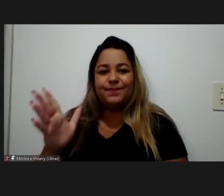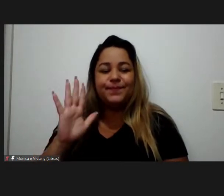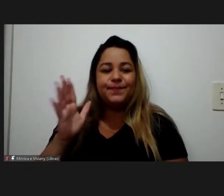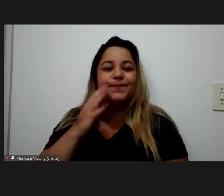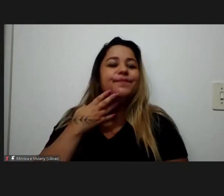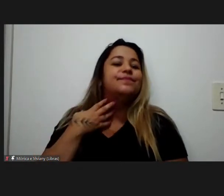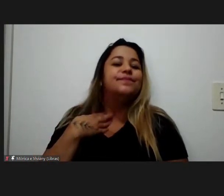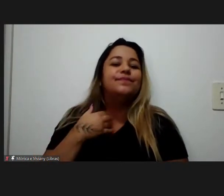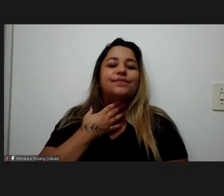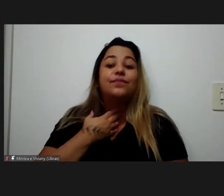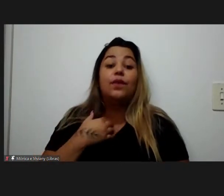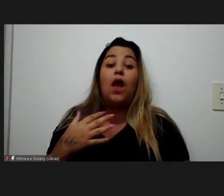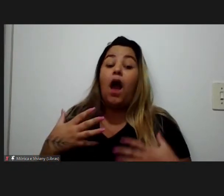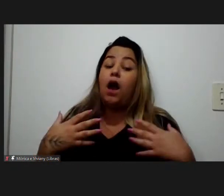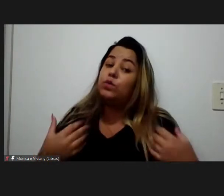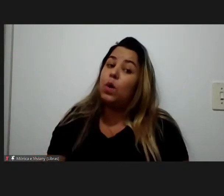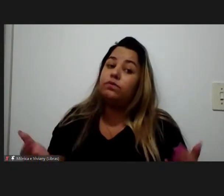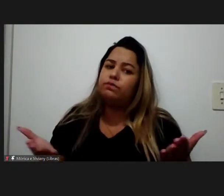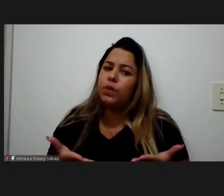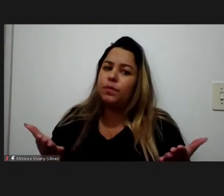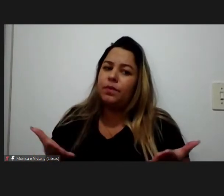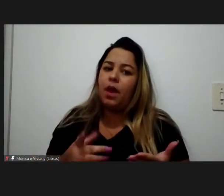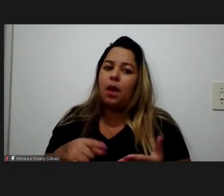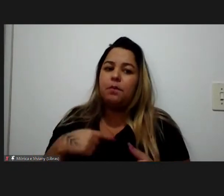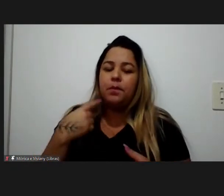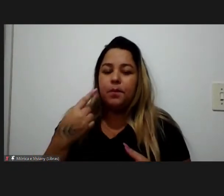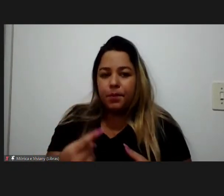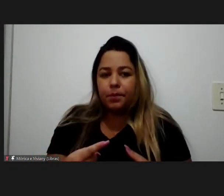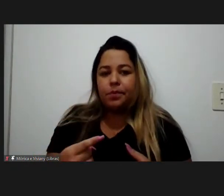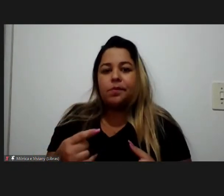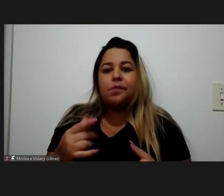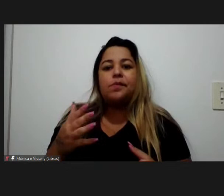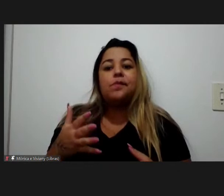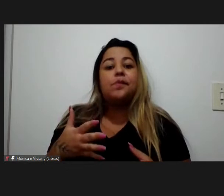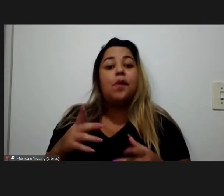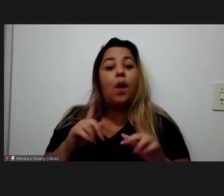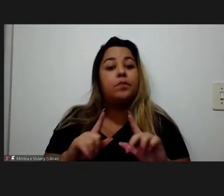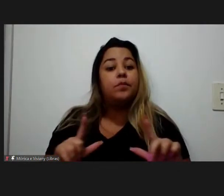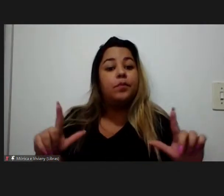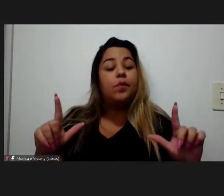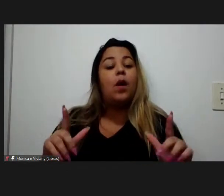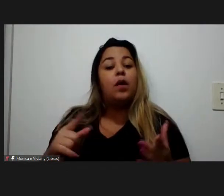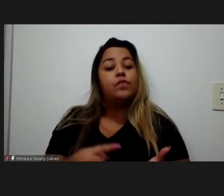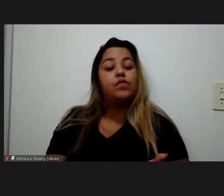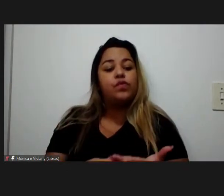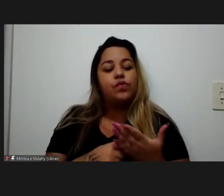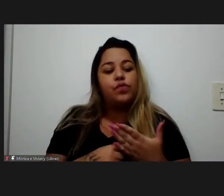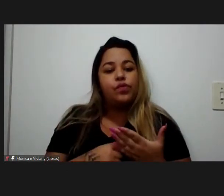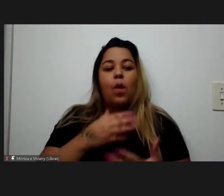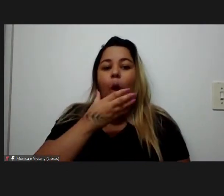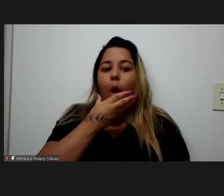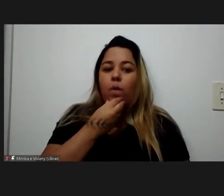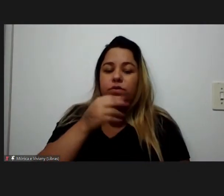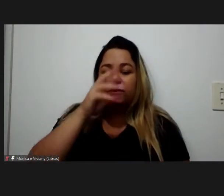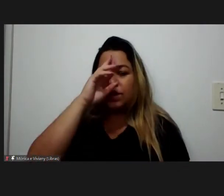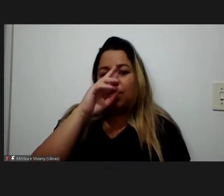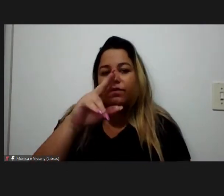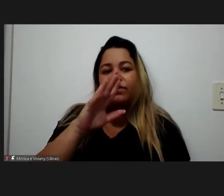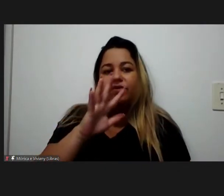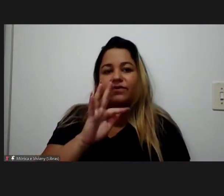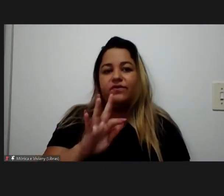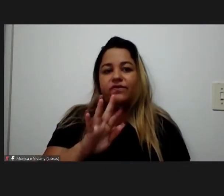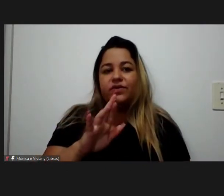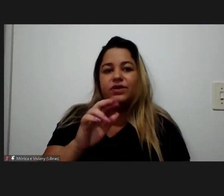Então vamos passar neste momento Now we are going to move to the next table. So I'd like to